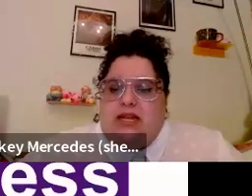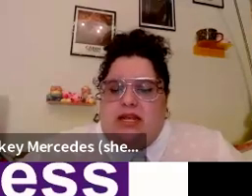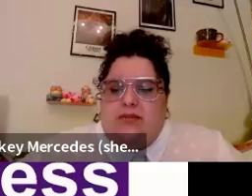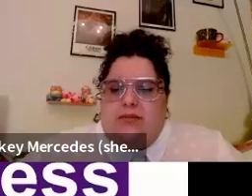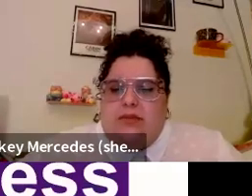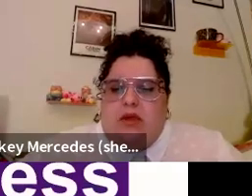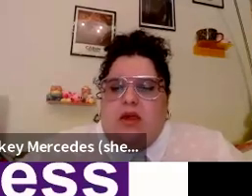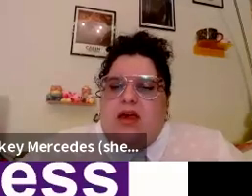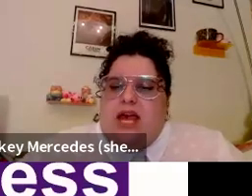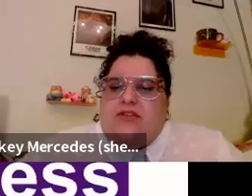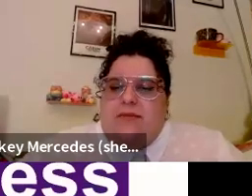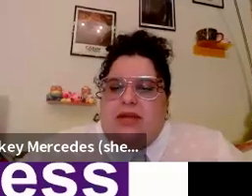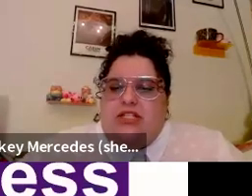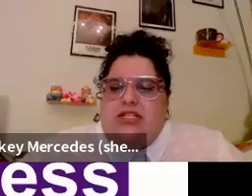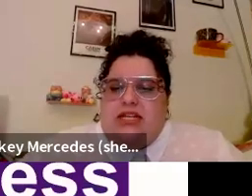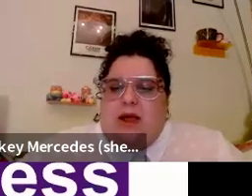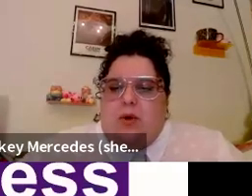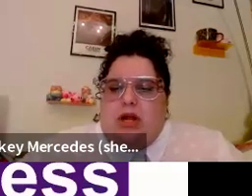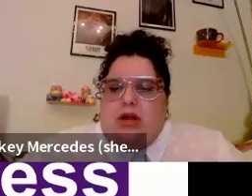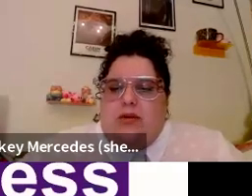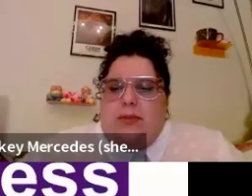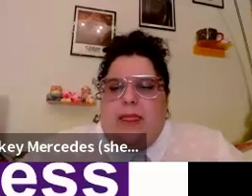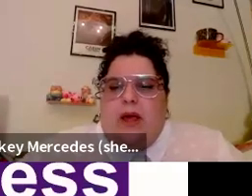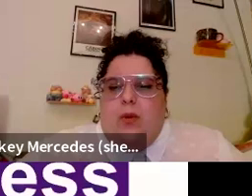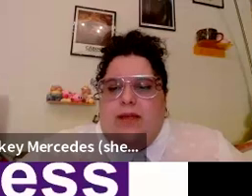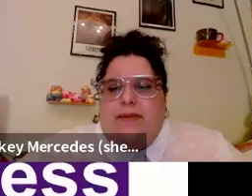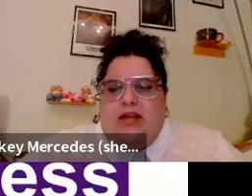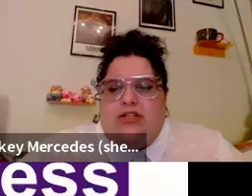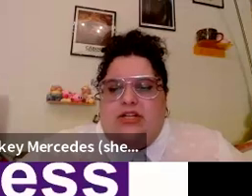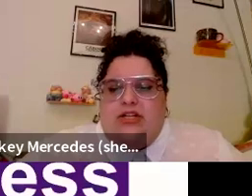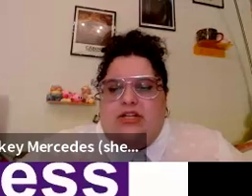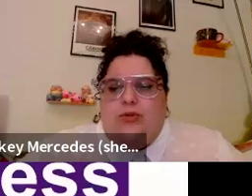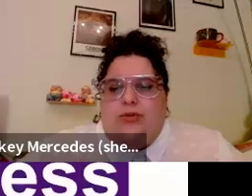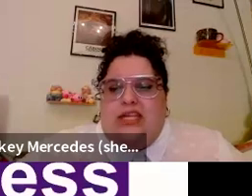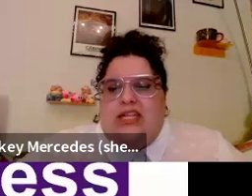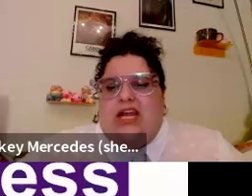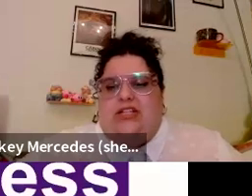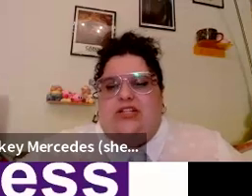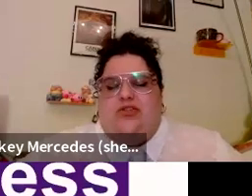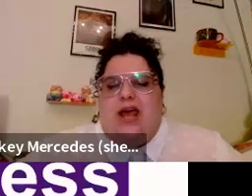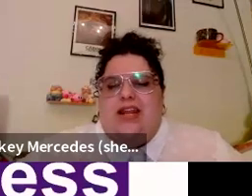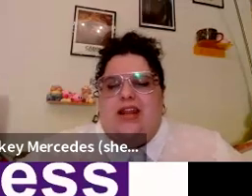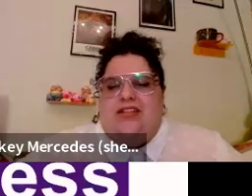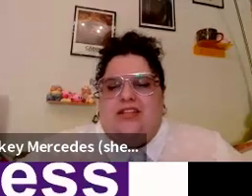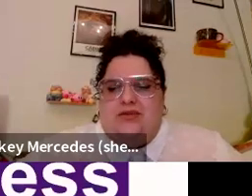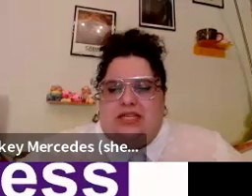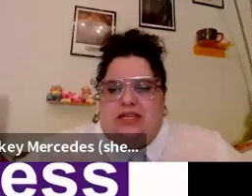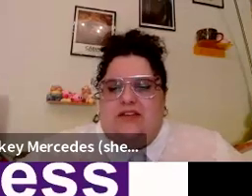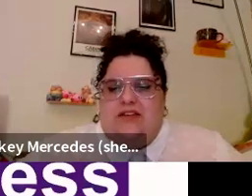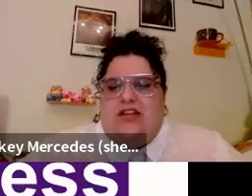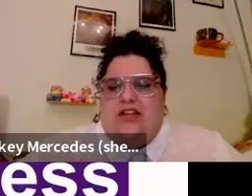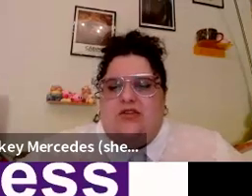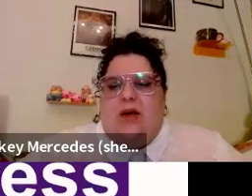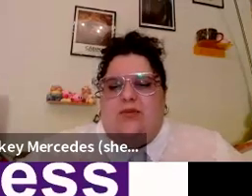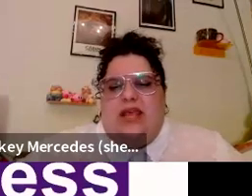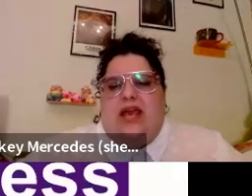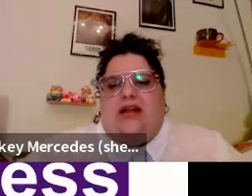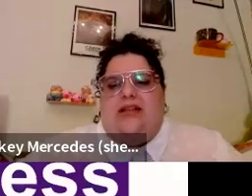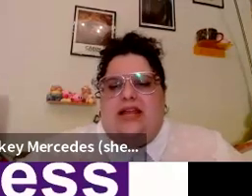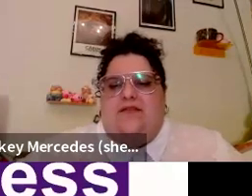the language to think more deeply about the cost of letting institutions or less vulnerable folks dictate how we,